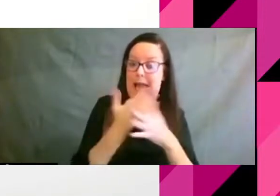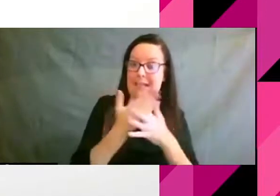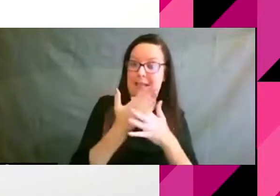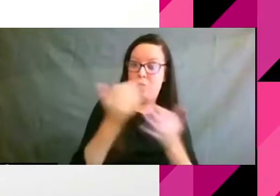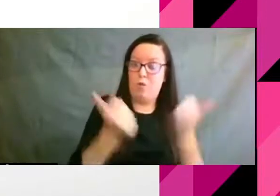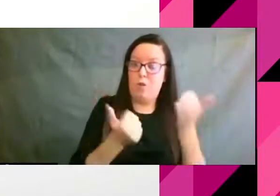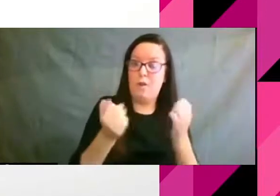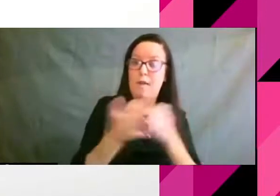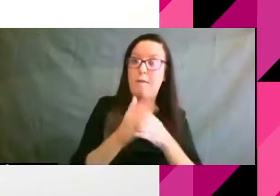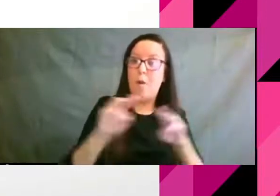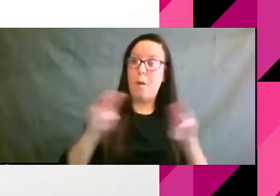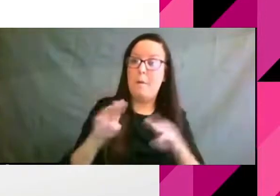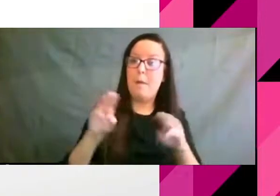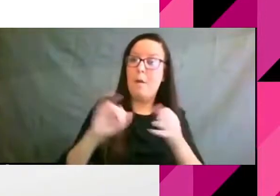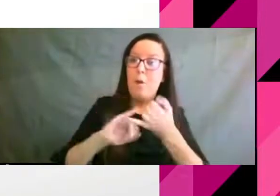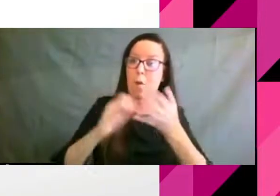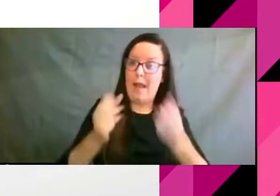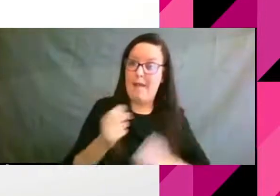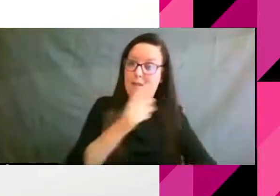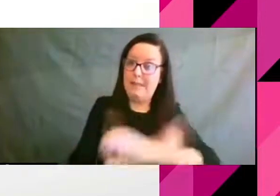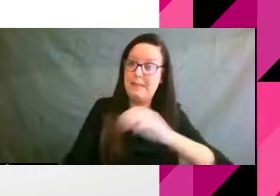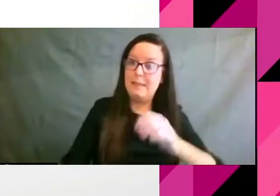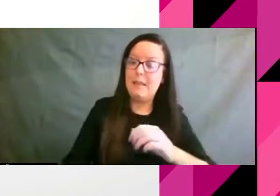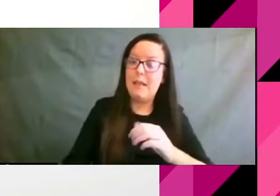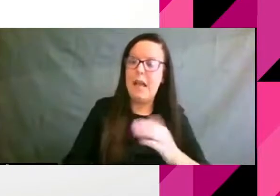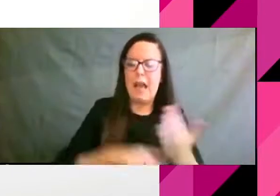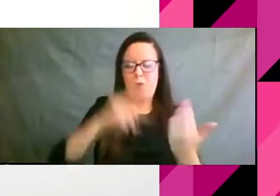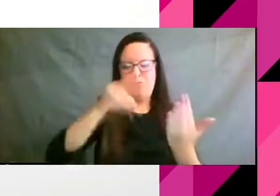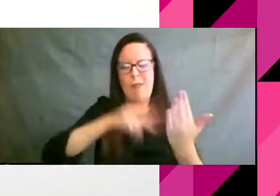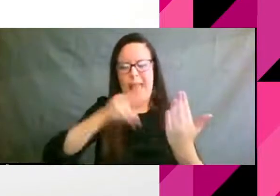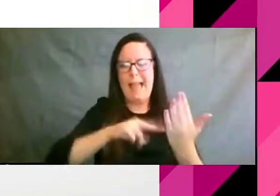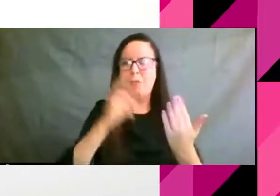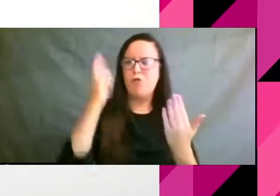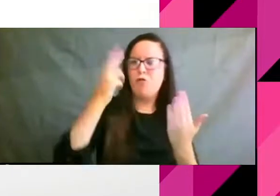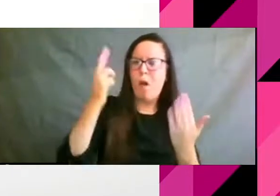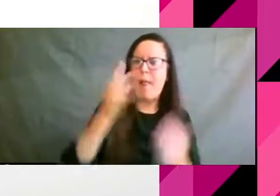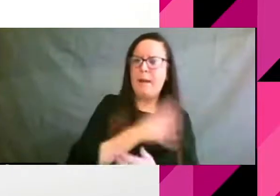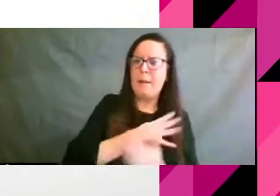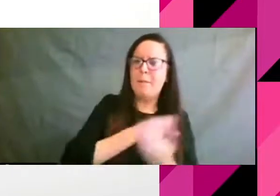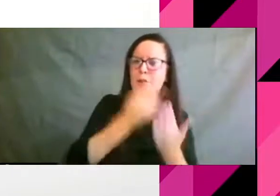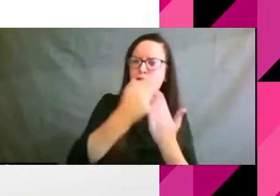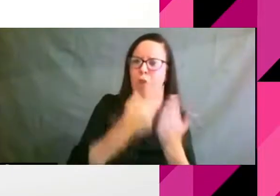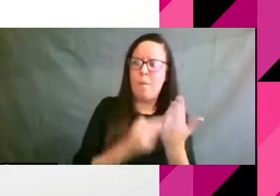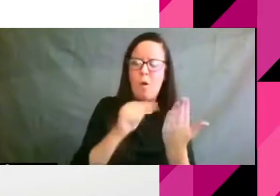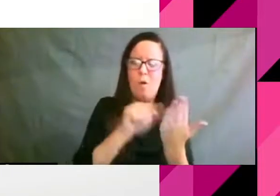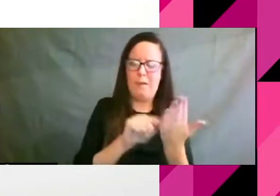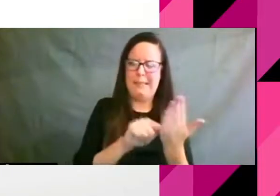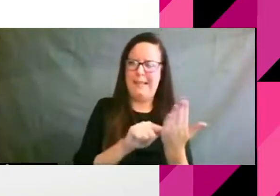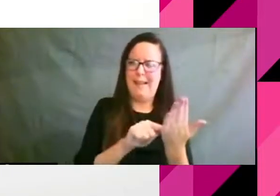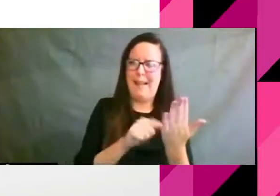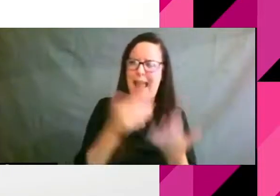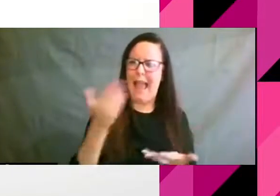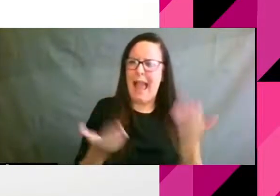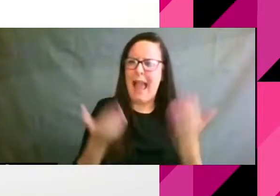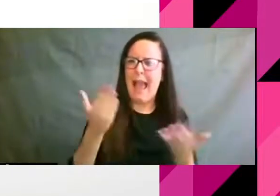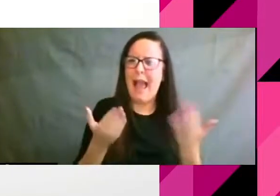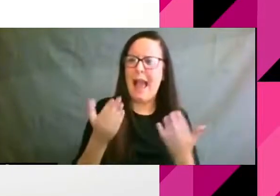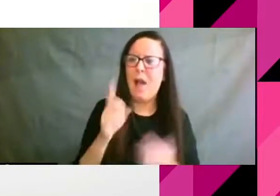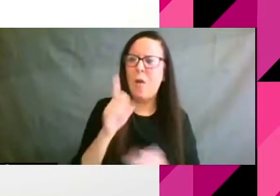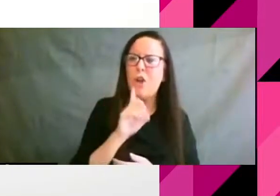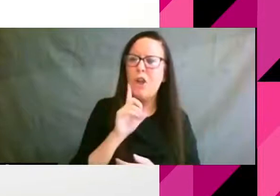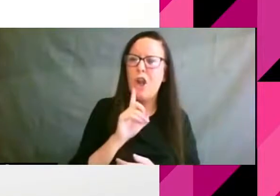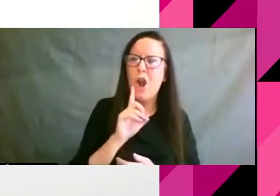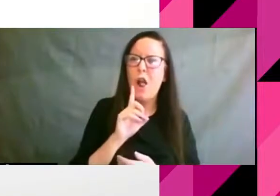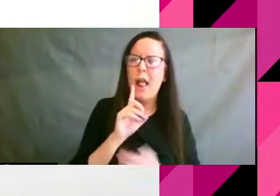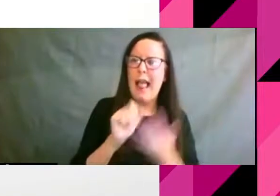disability. When I first read the Royal Commission's report, my initial response was, how on earth does a girl with a mental age of